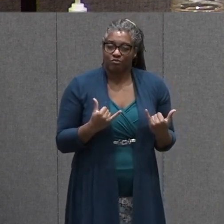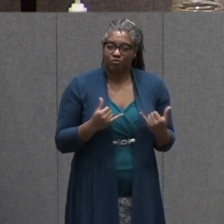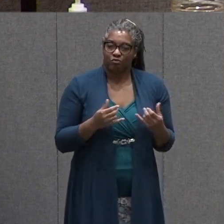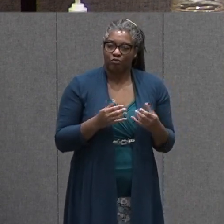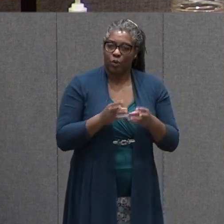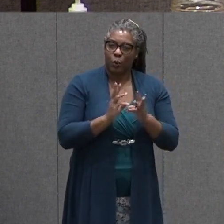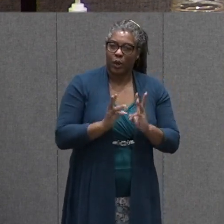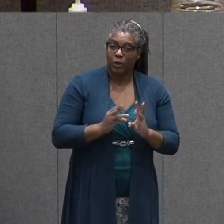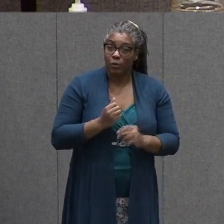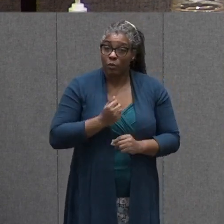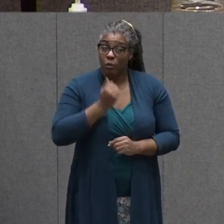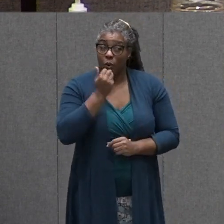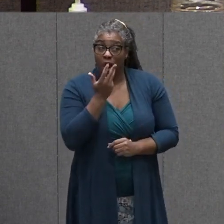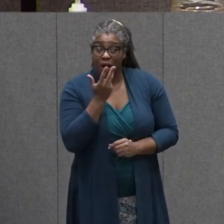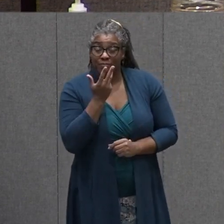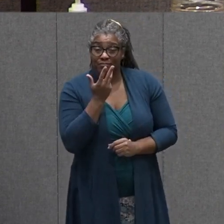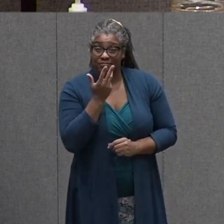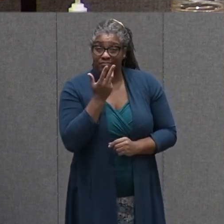readers. Have a good day.